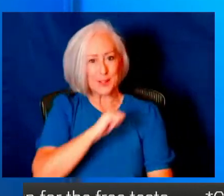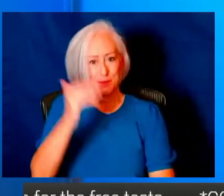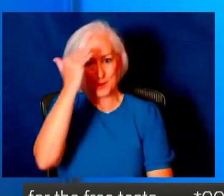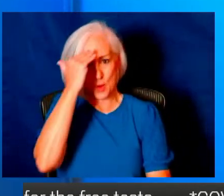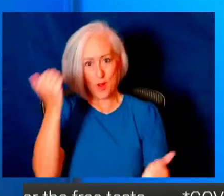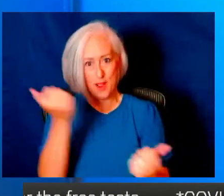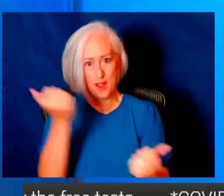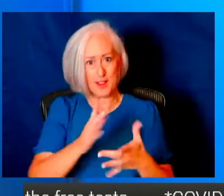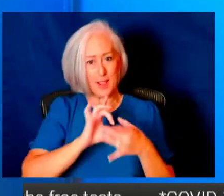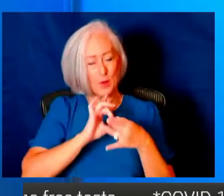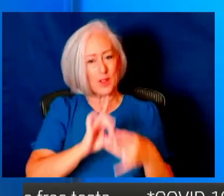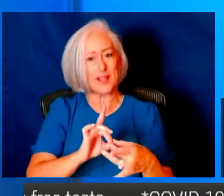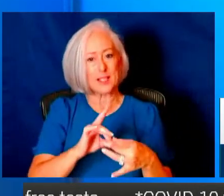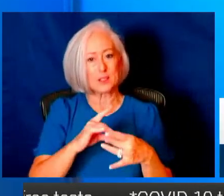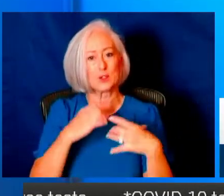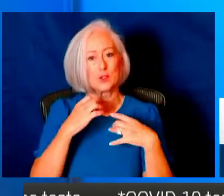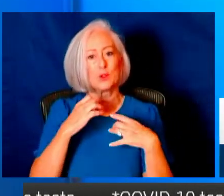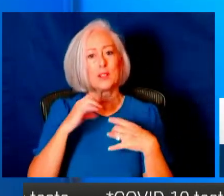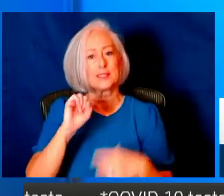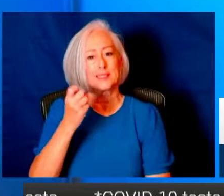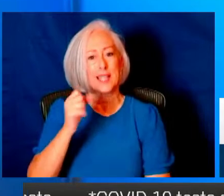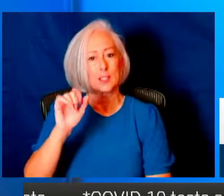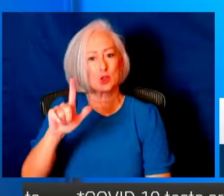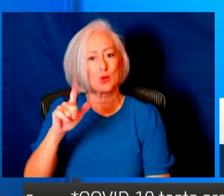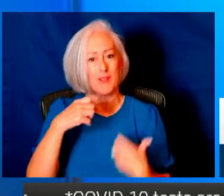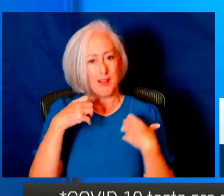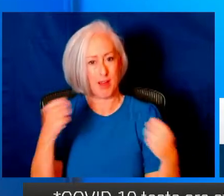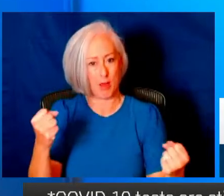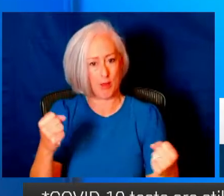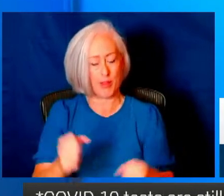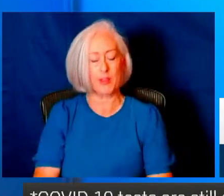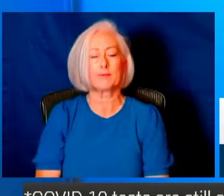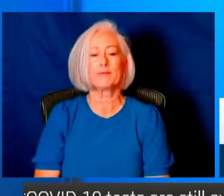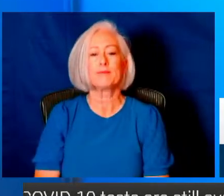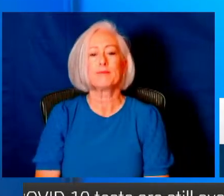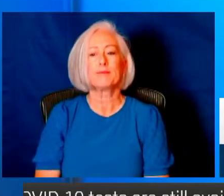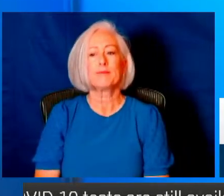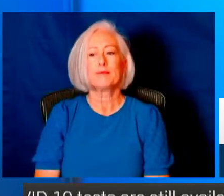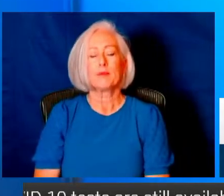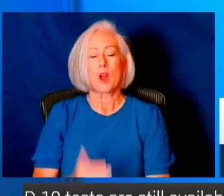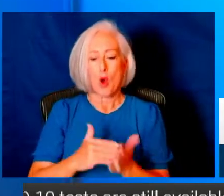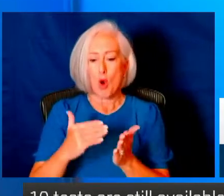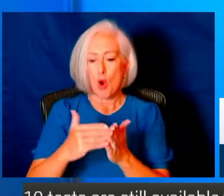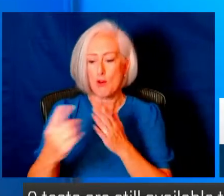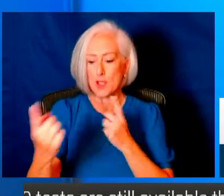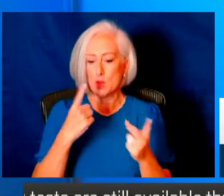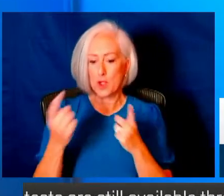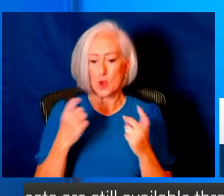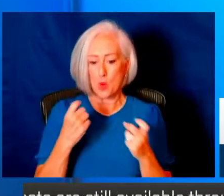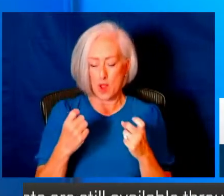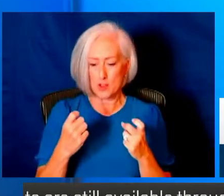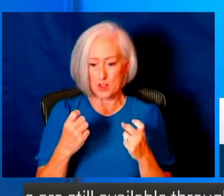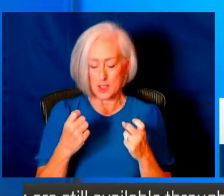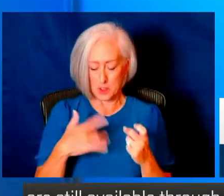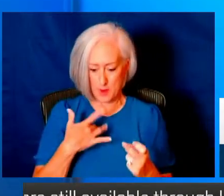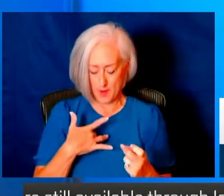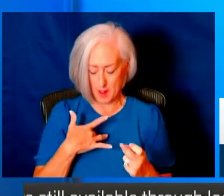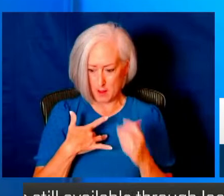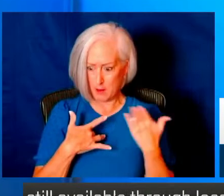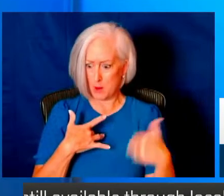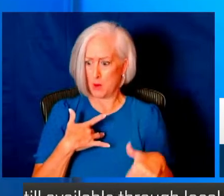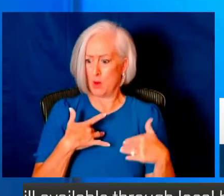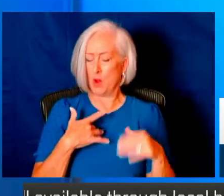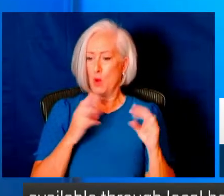health. The questions that we get asked sometimes are very mind-blowing, like things like, so